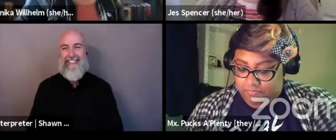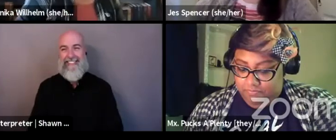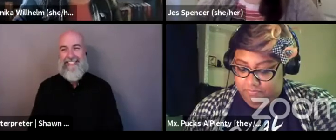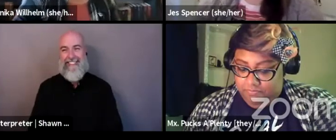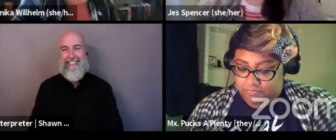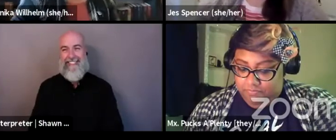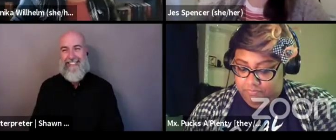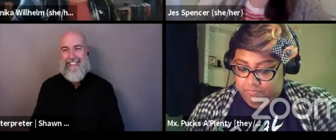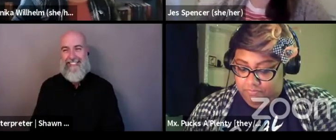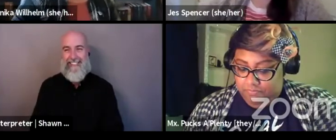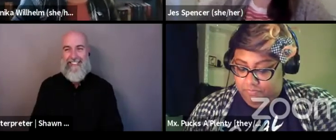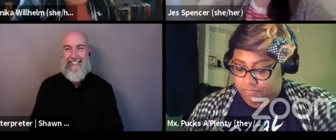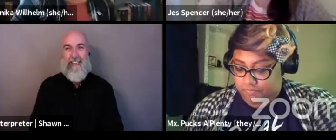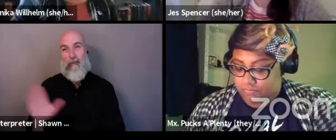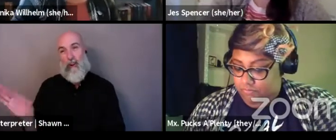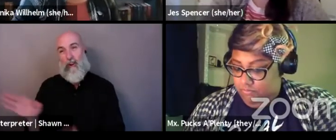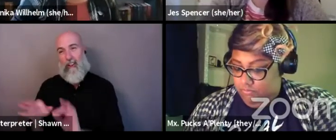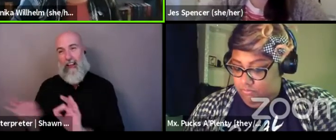That was her line.